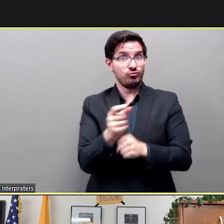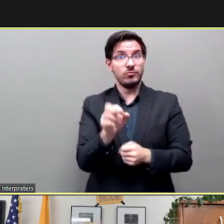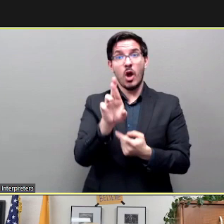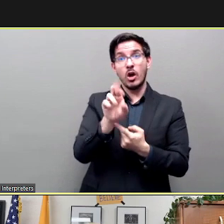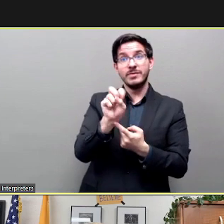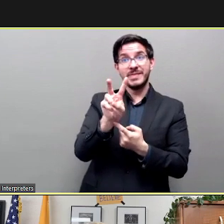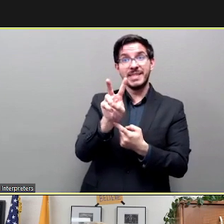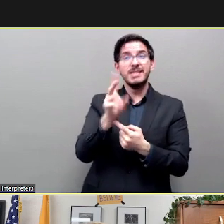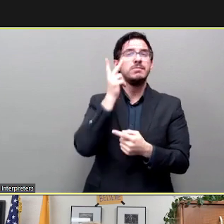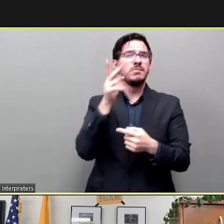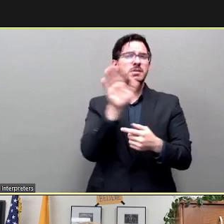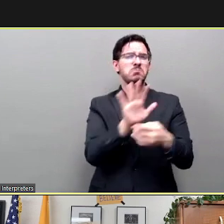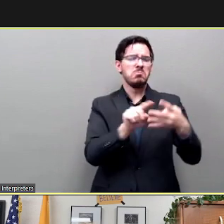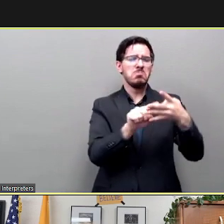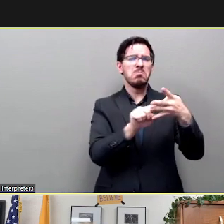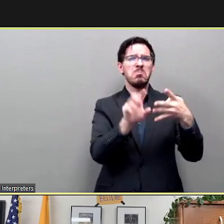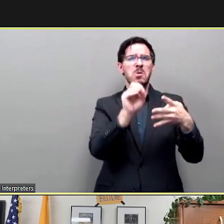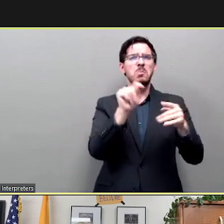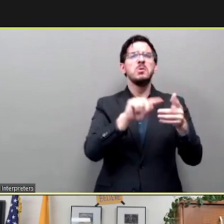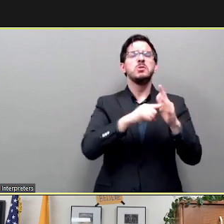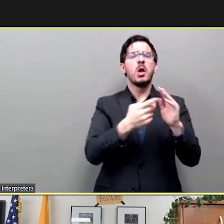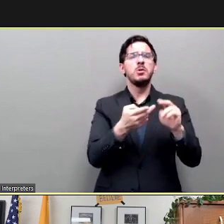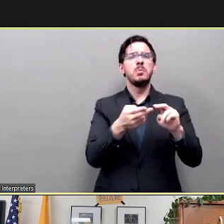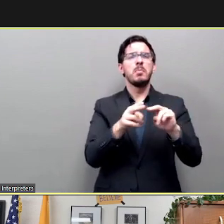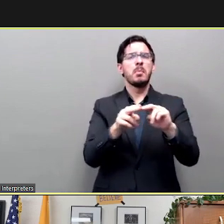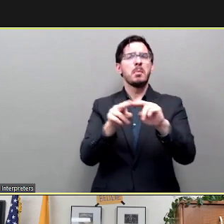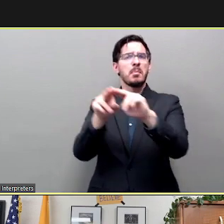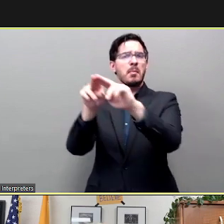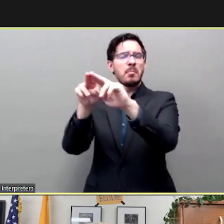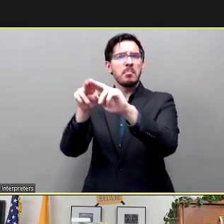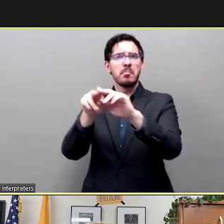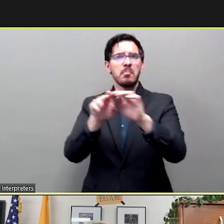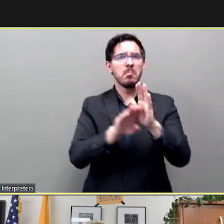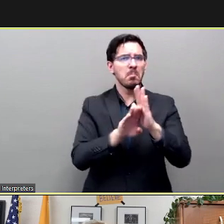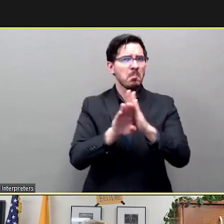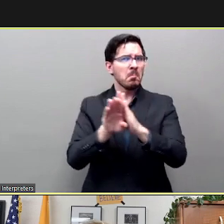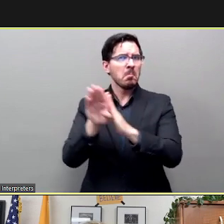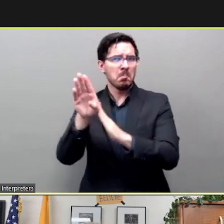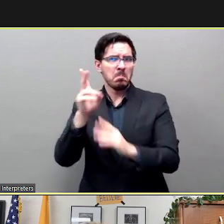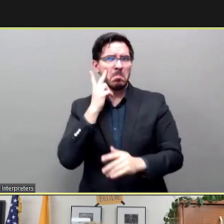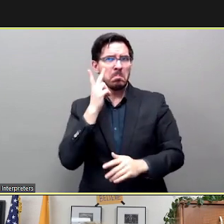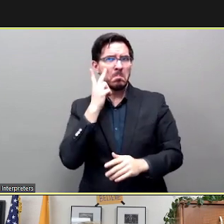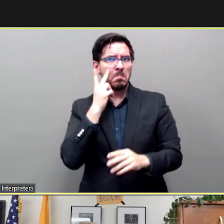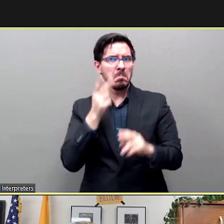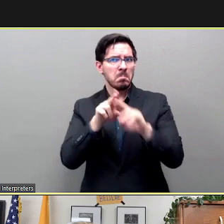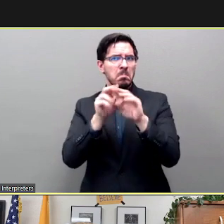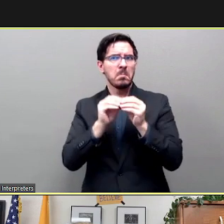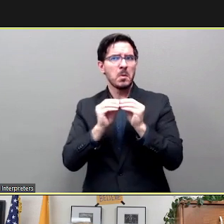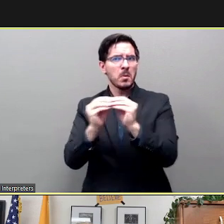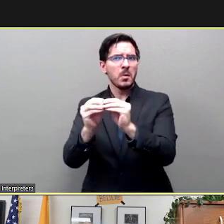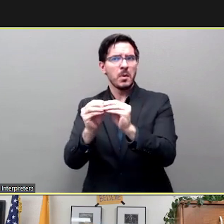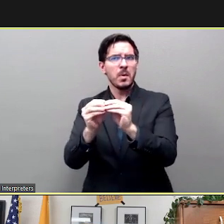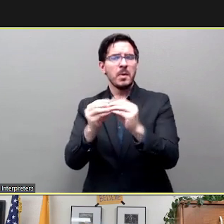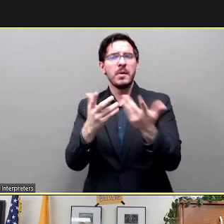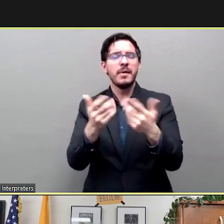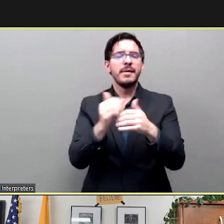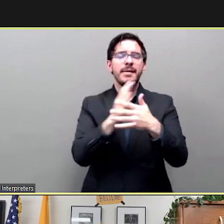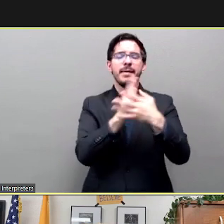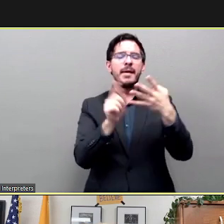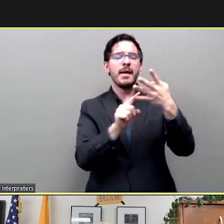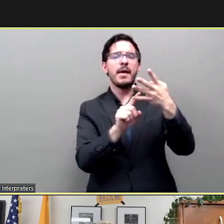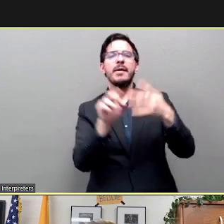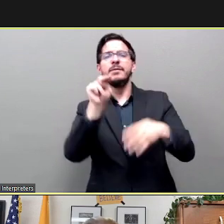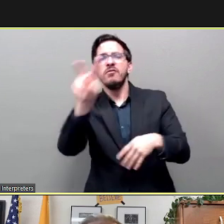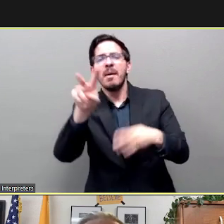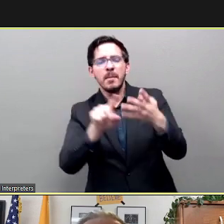go up like they did in 2019 before the pandemic, you know, in late November, early December. But